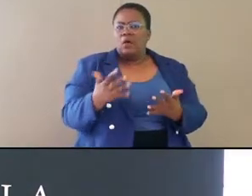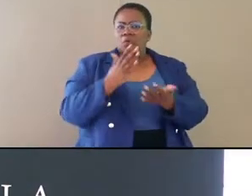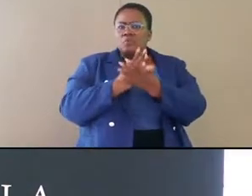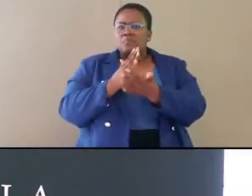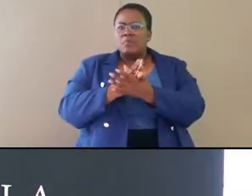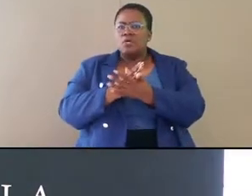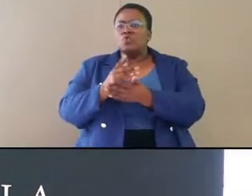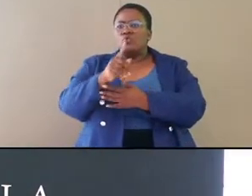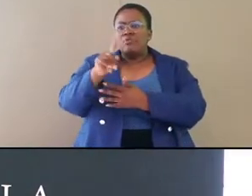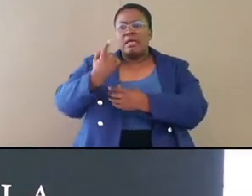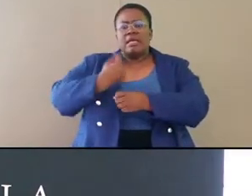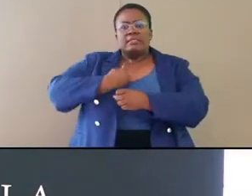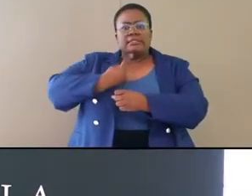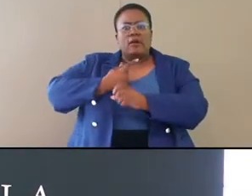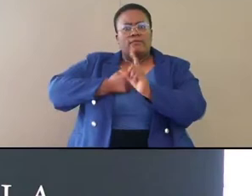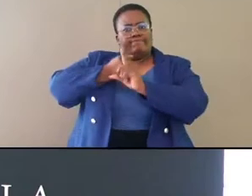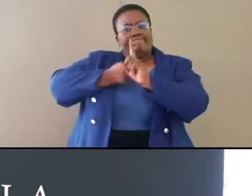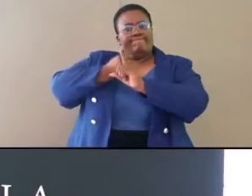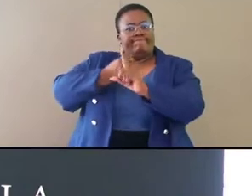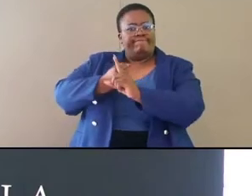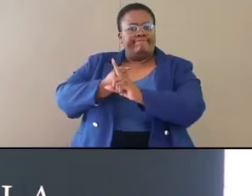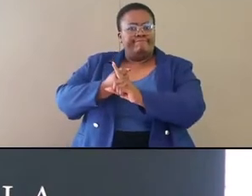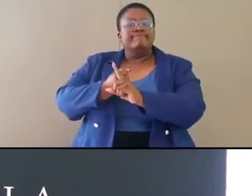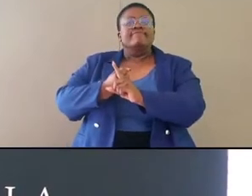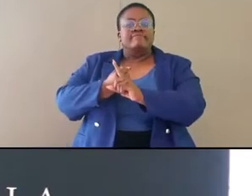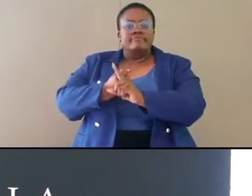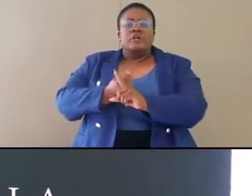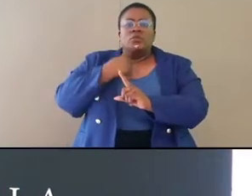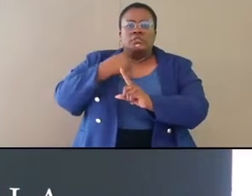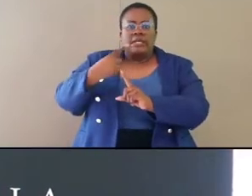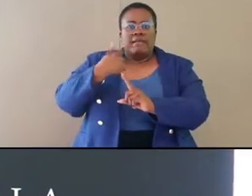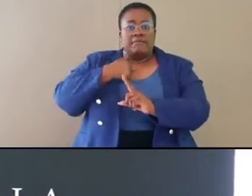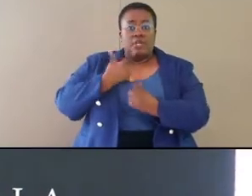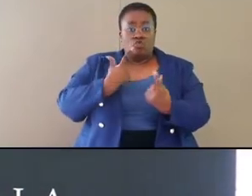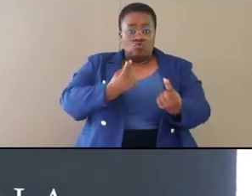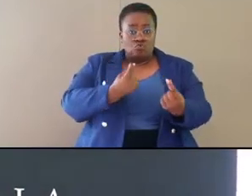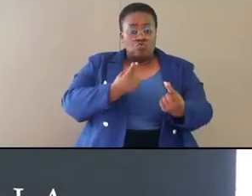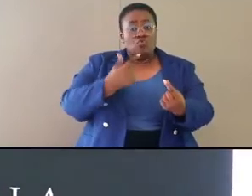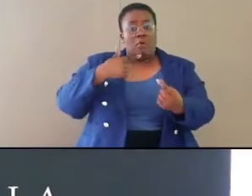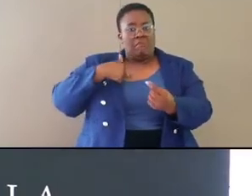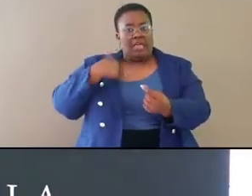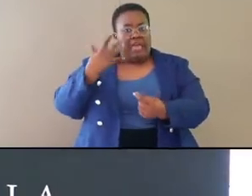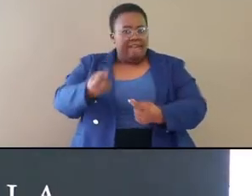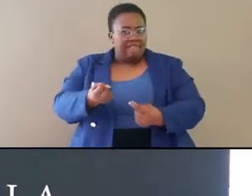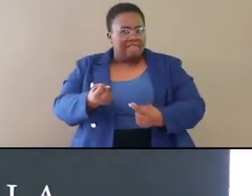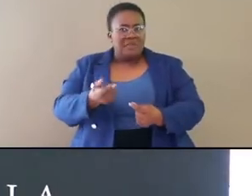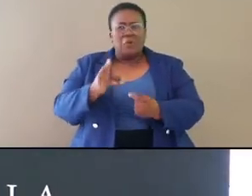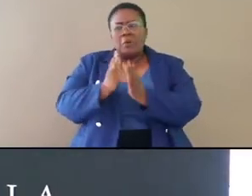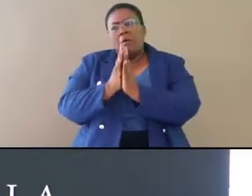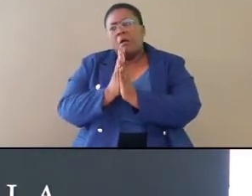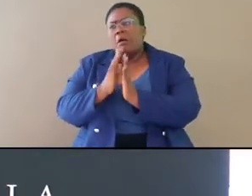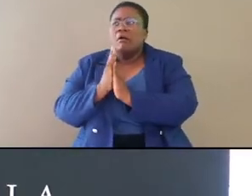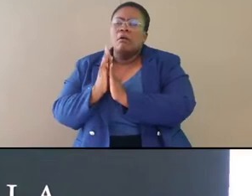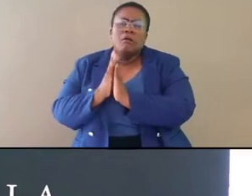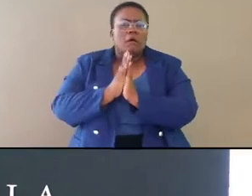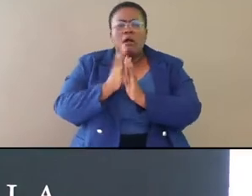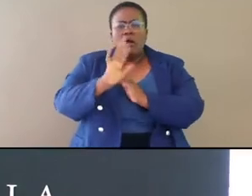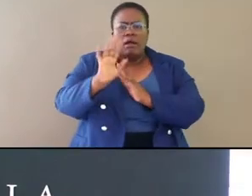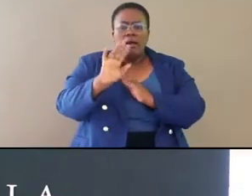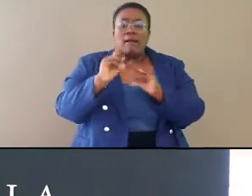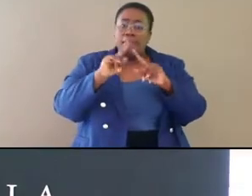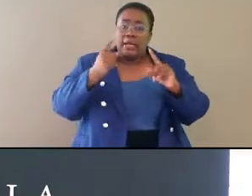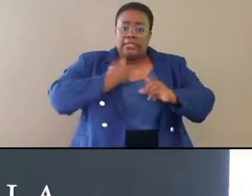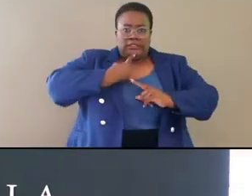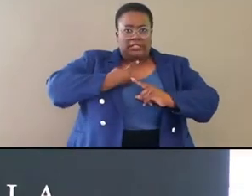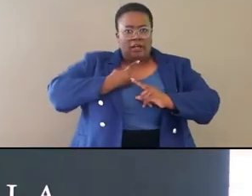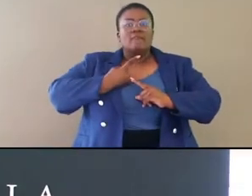and say, I can do this, I've got this, without having to be begging and pleading and doing that. But at